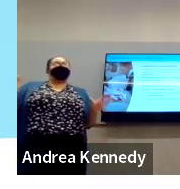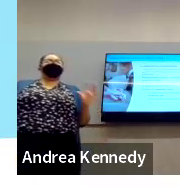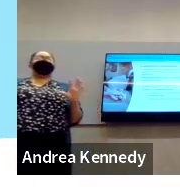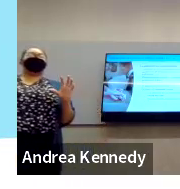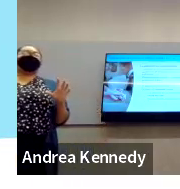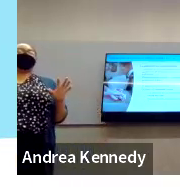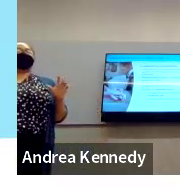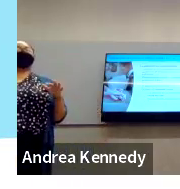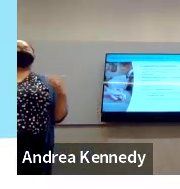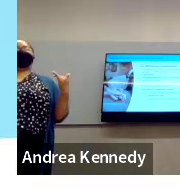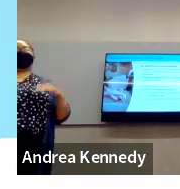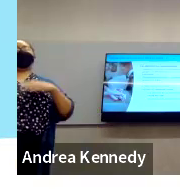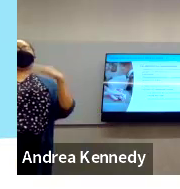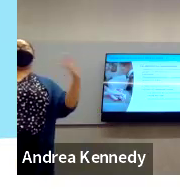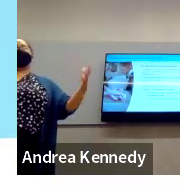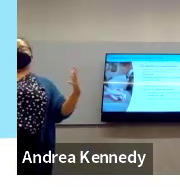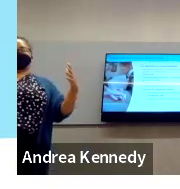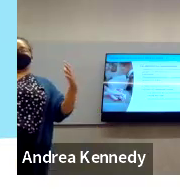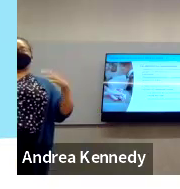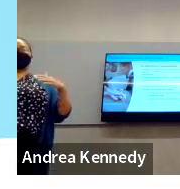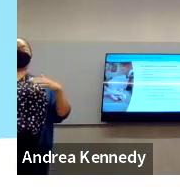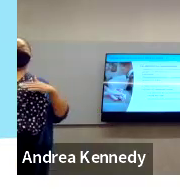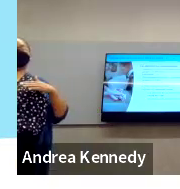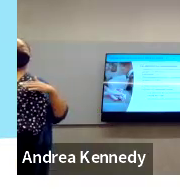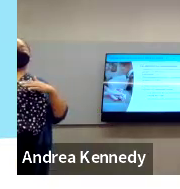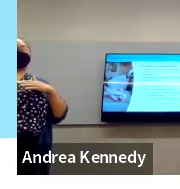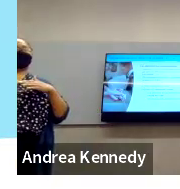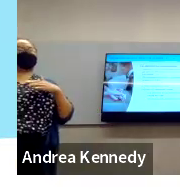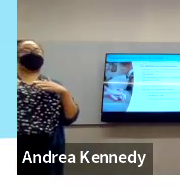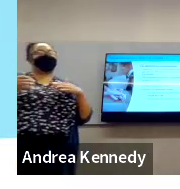So in the case when it's going to be a rent increase,